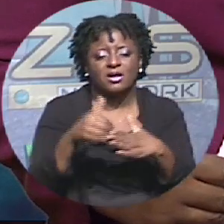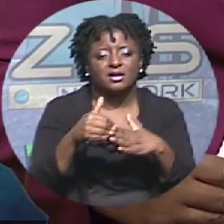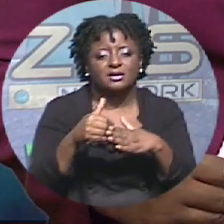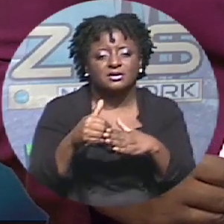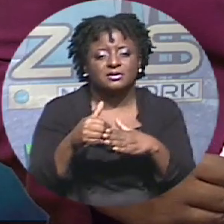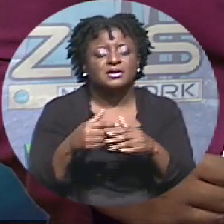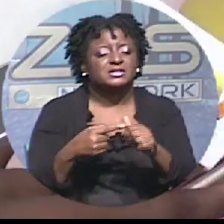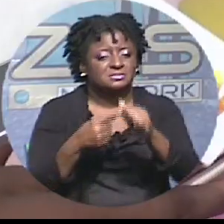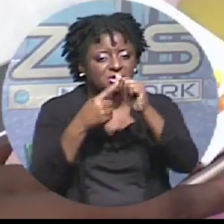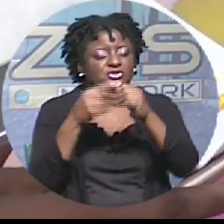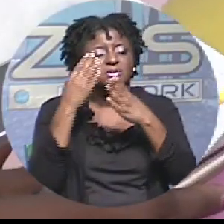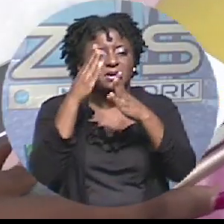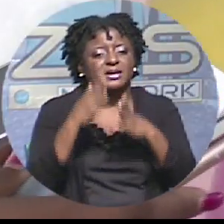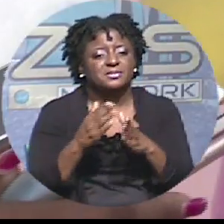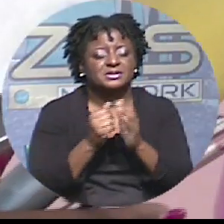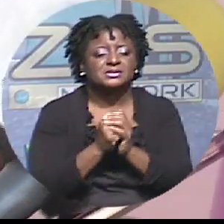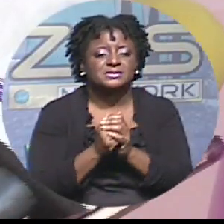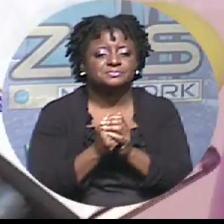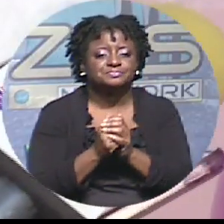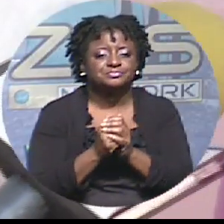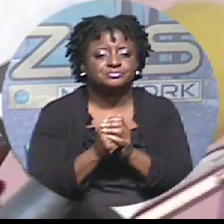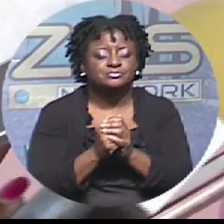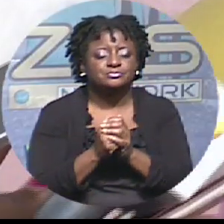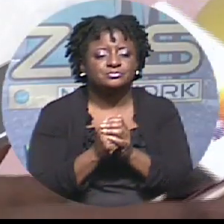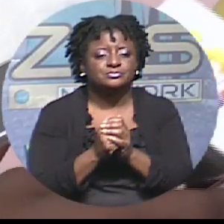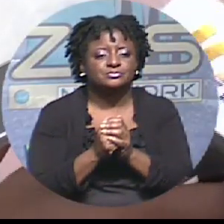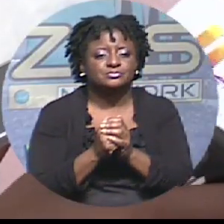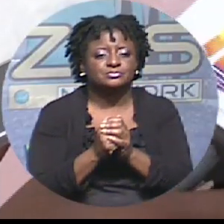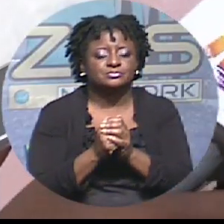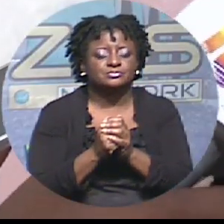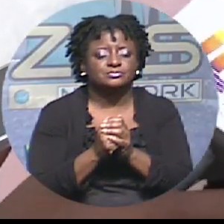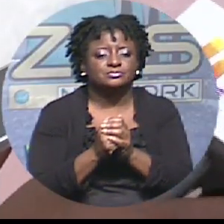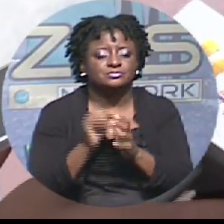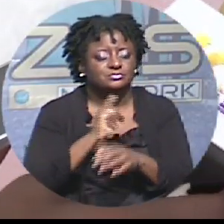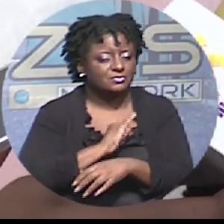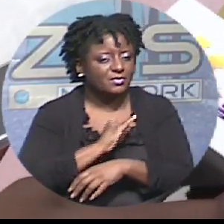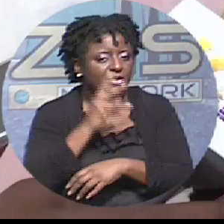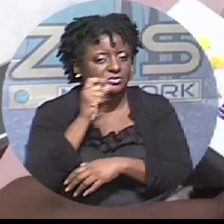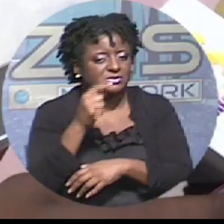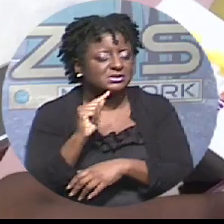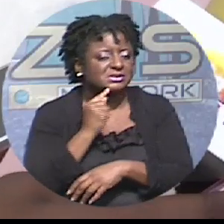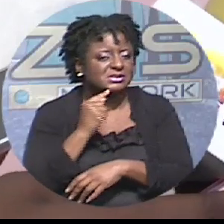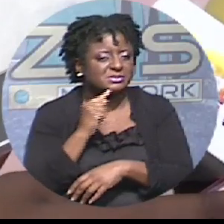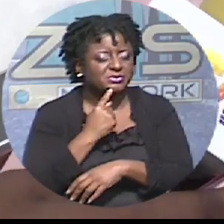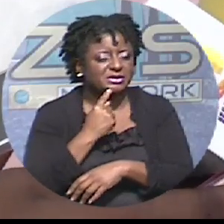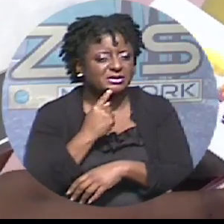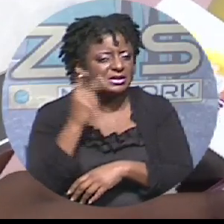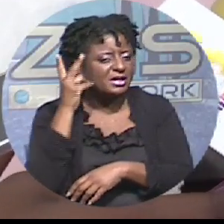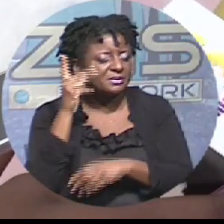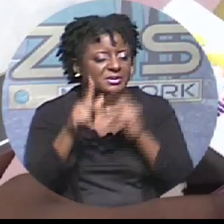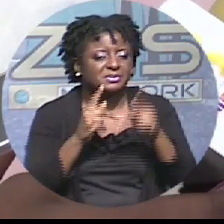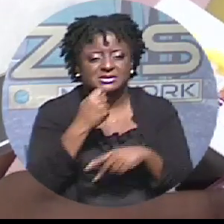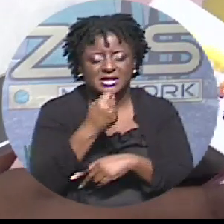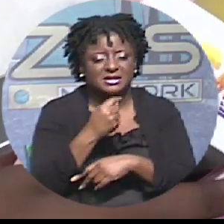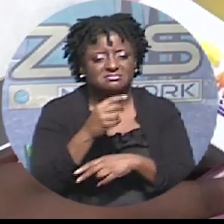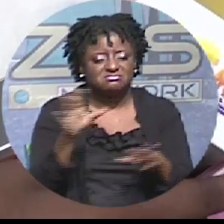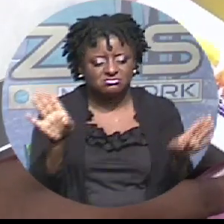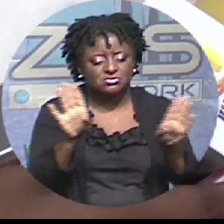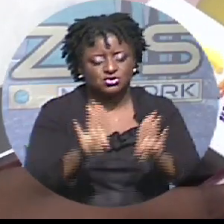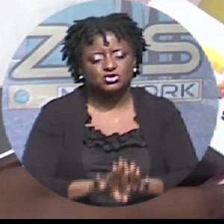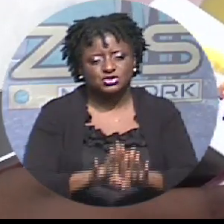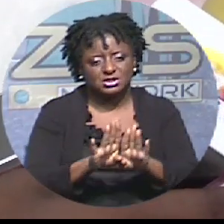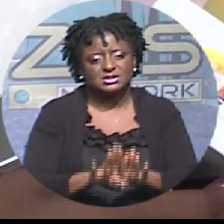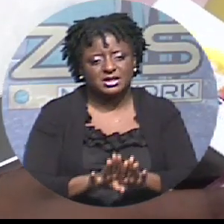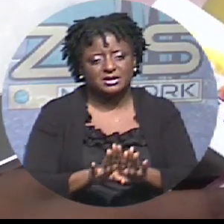Bahamians. I was more than a little disappointed to hear people say, shut it down, let it sit around